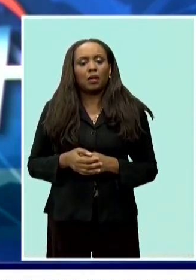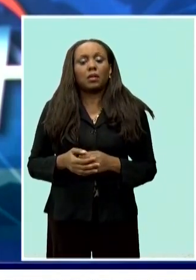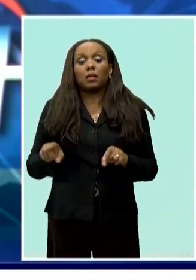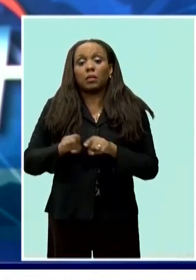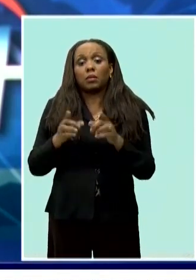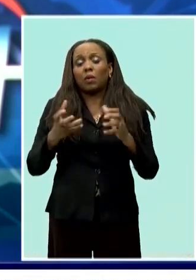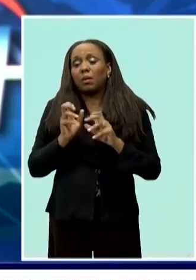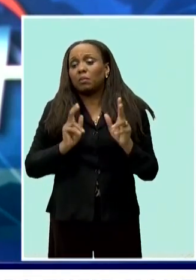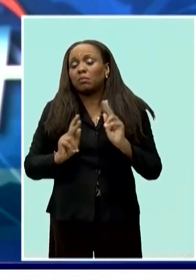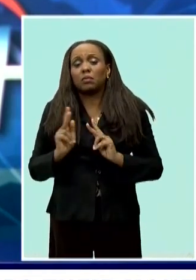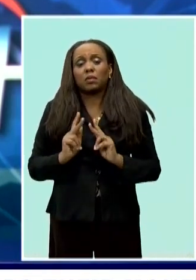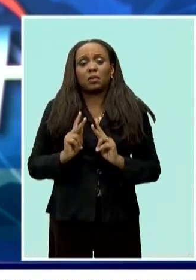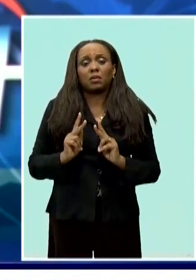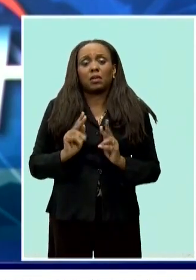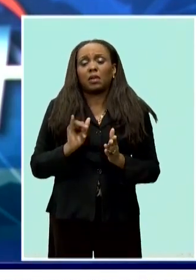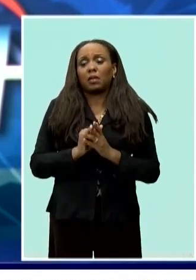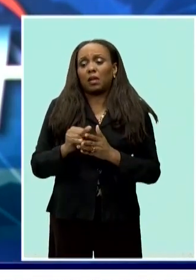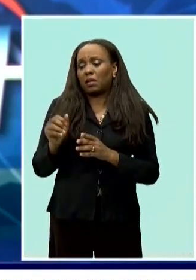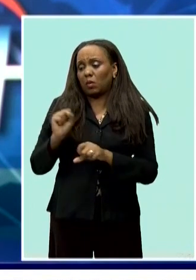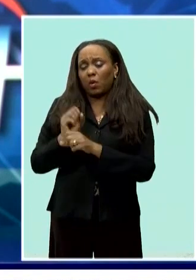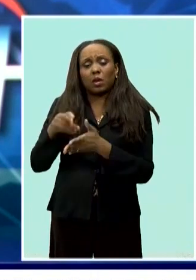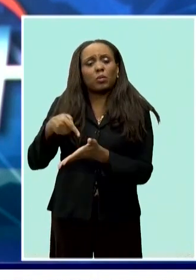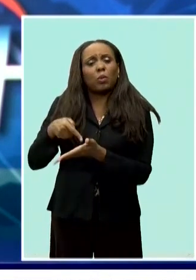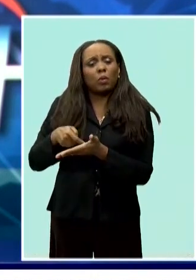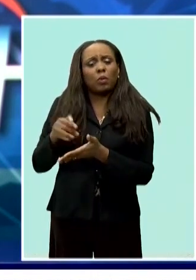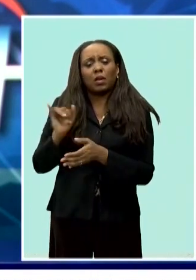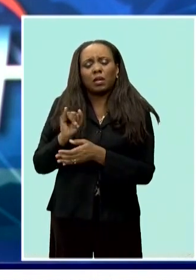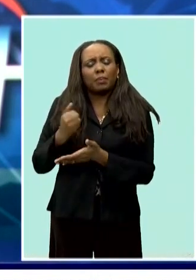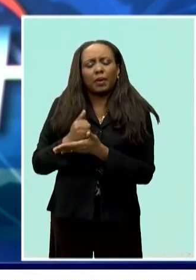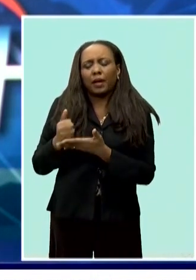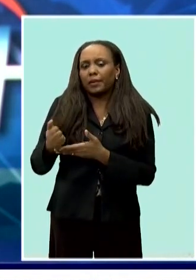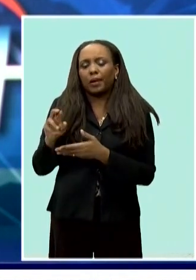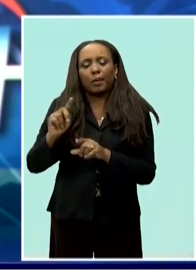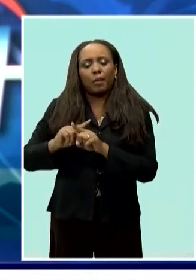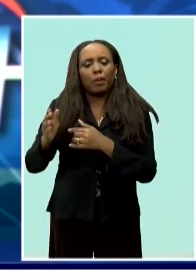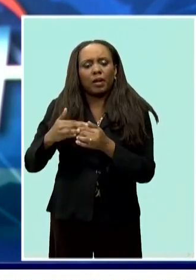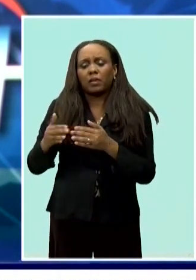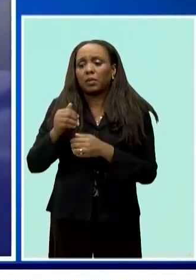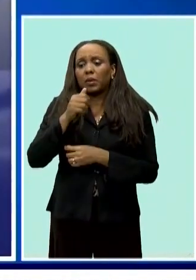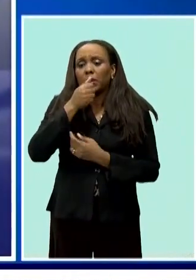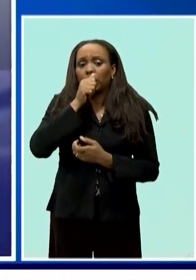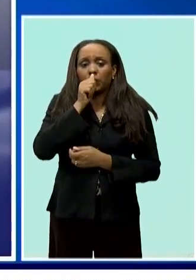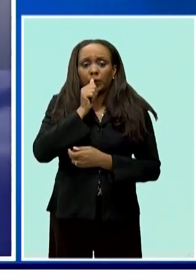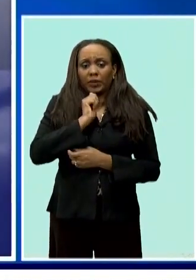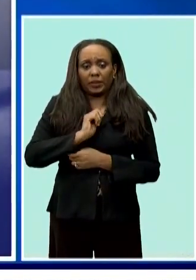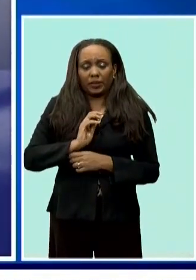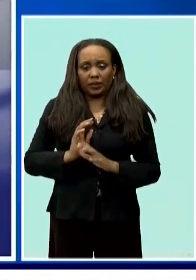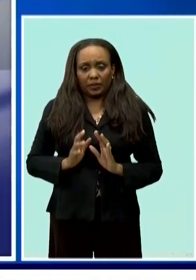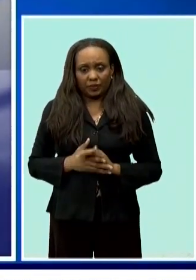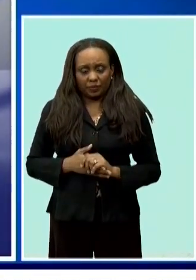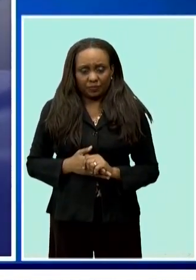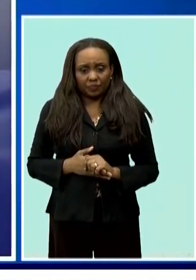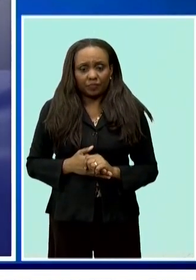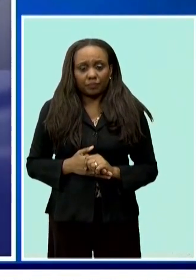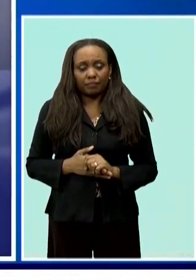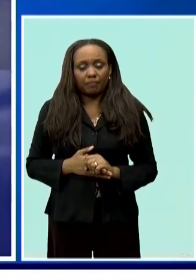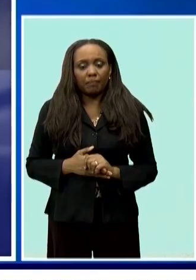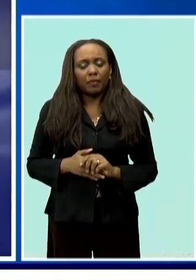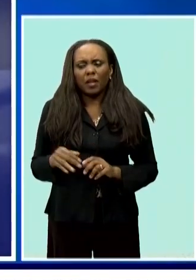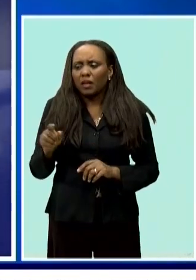and reclassification. And therefore, if you are reorganizing the service and you are dealing with pensionable persons, there should be issues